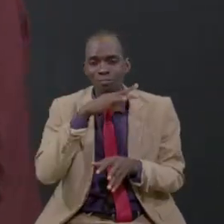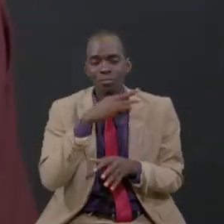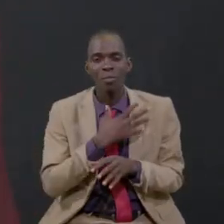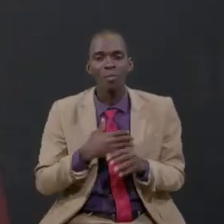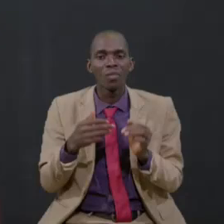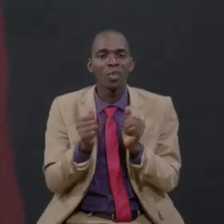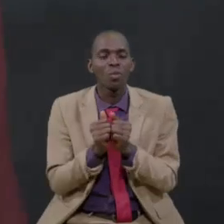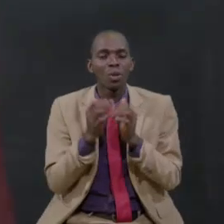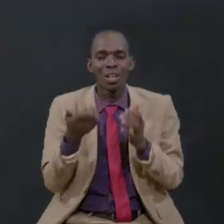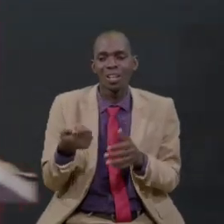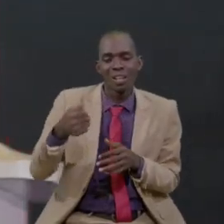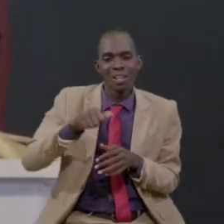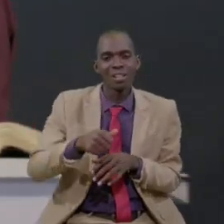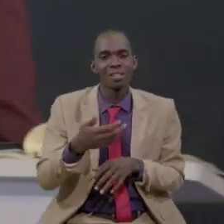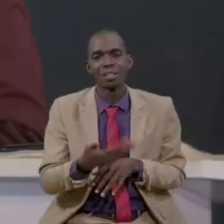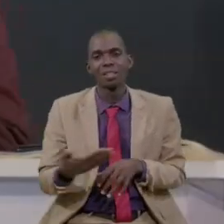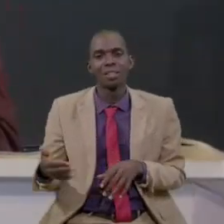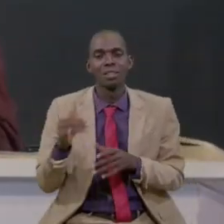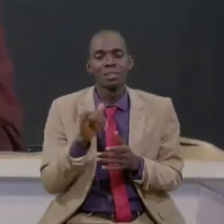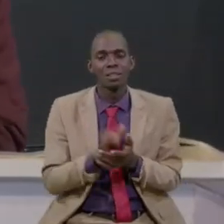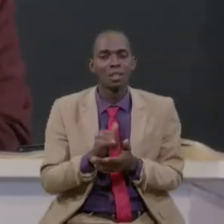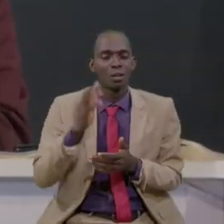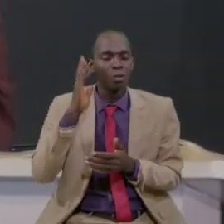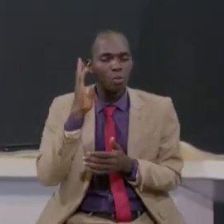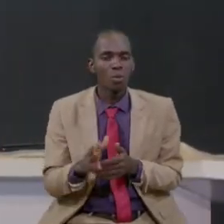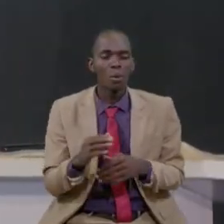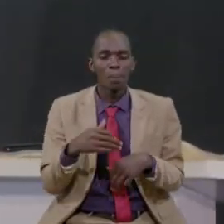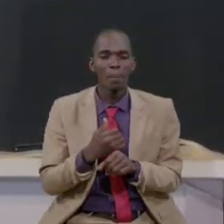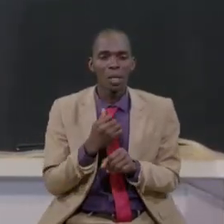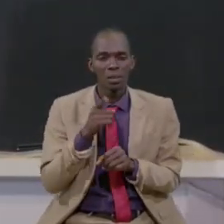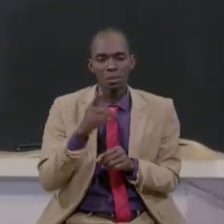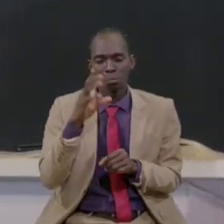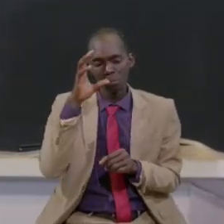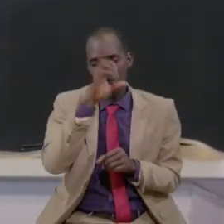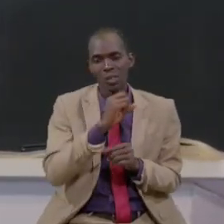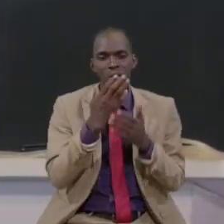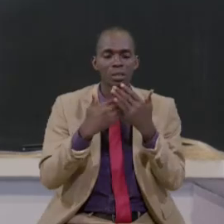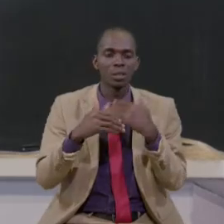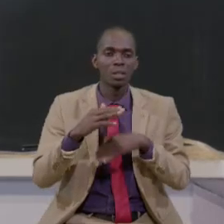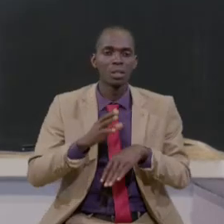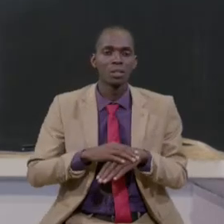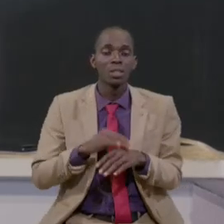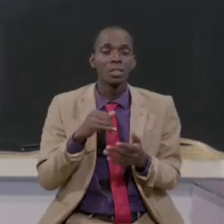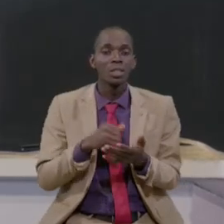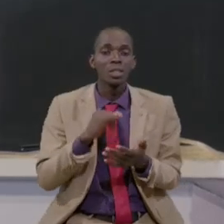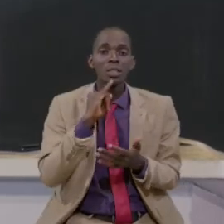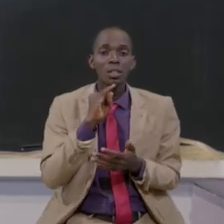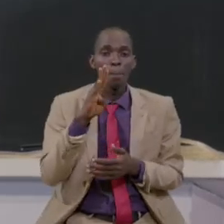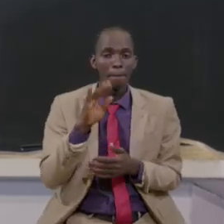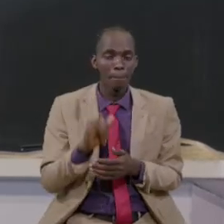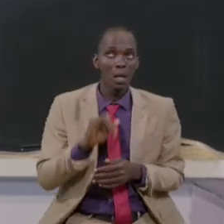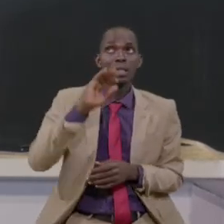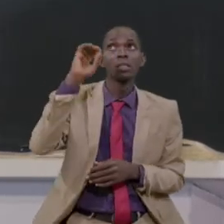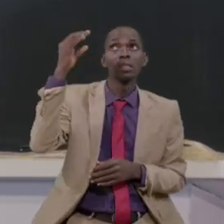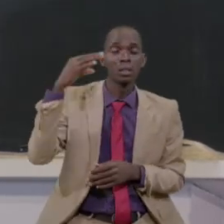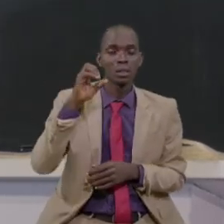anything that will disqualify him in the sight of the Lord. It's by grace, yes, and it's for